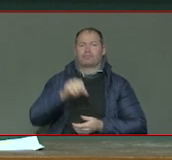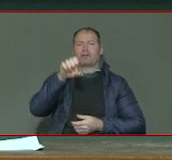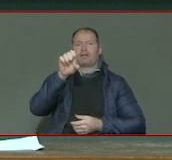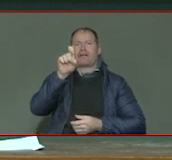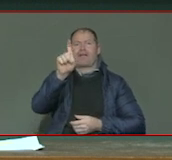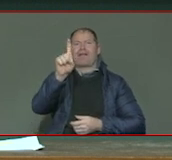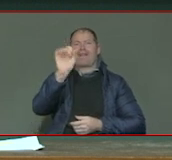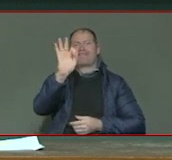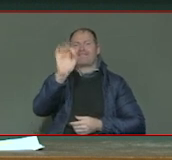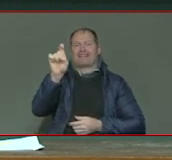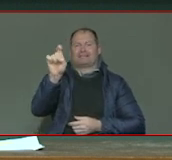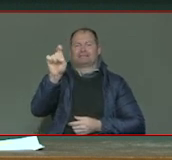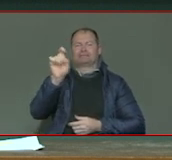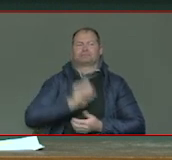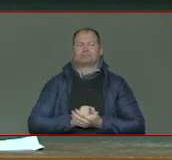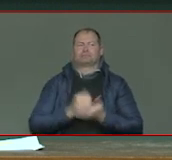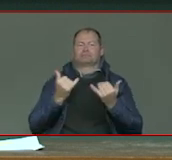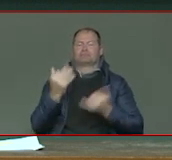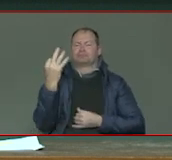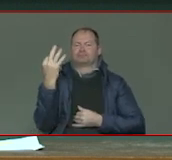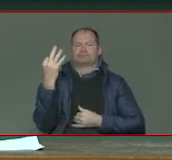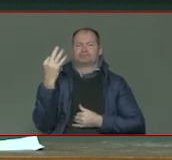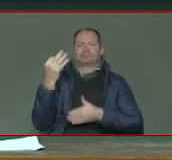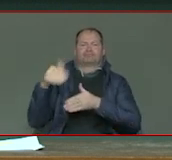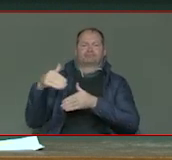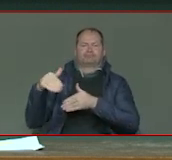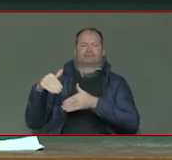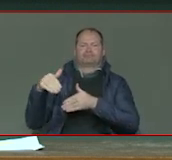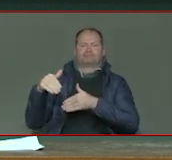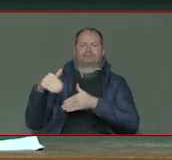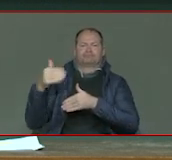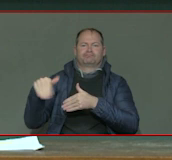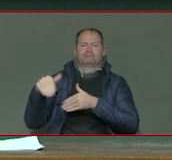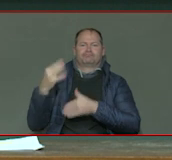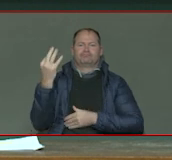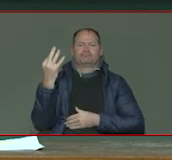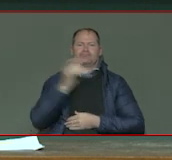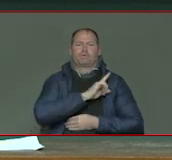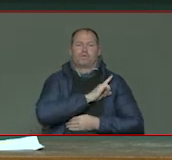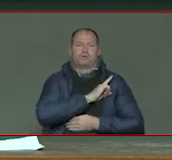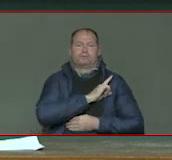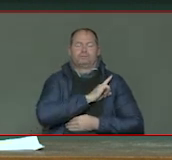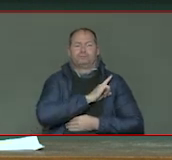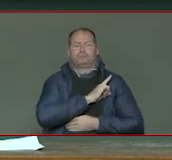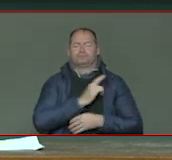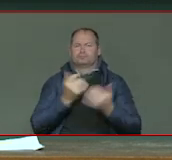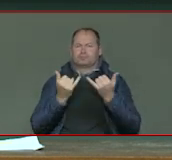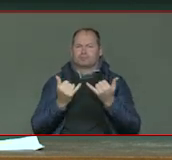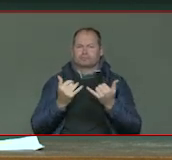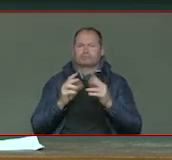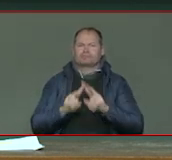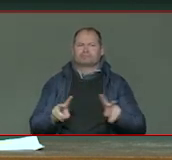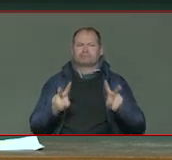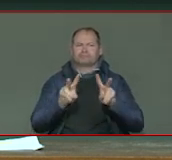drawn. I'm excluding 3. The reason for excluding 3 is I want to see what is the